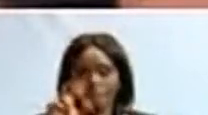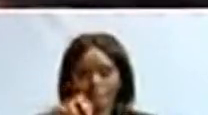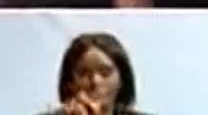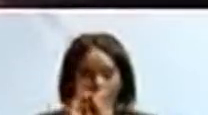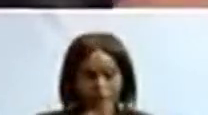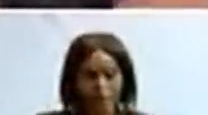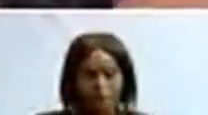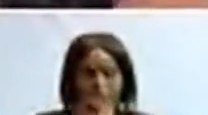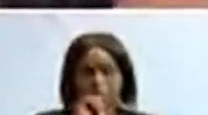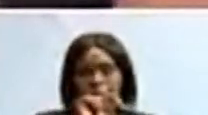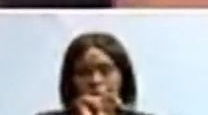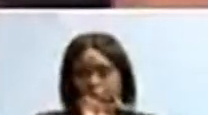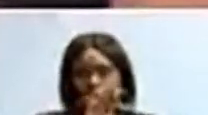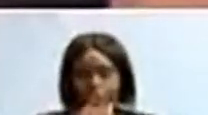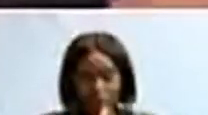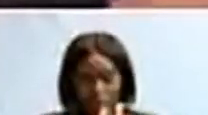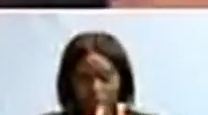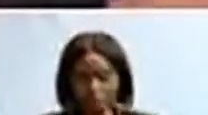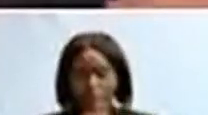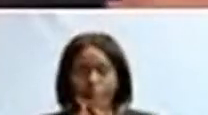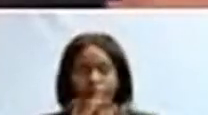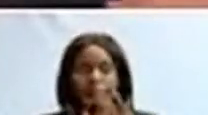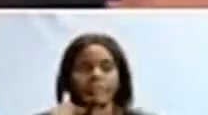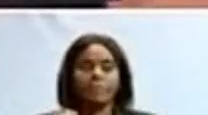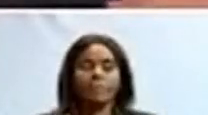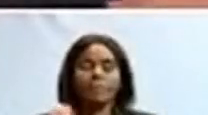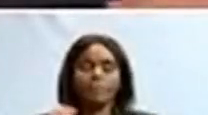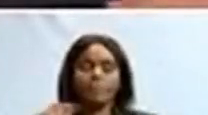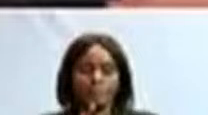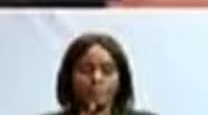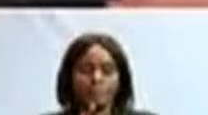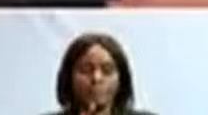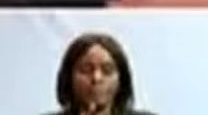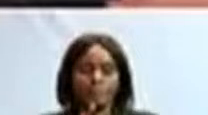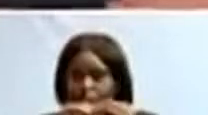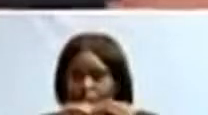2024, the following budget lines